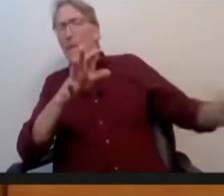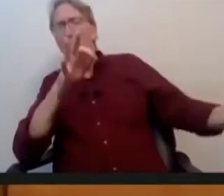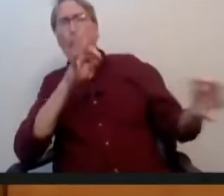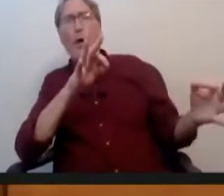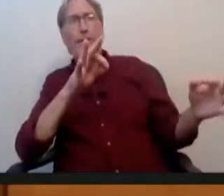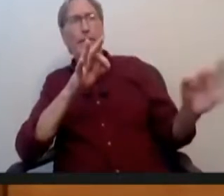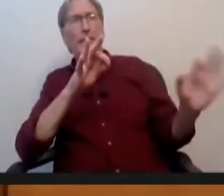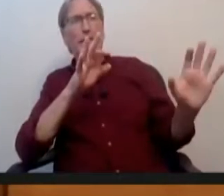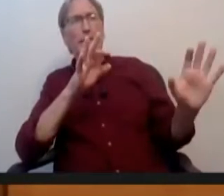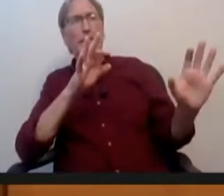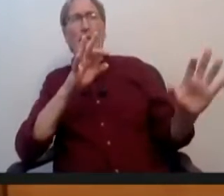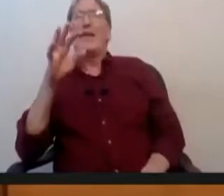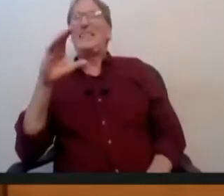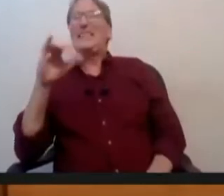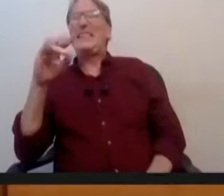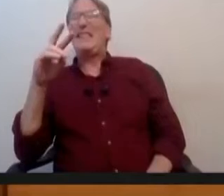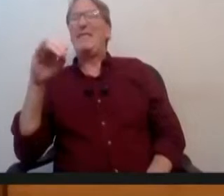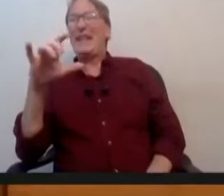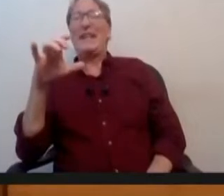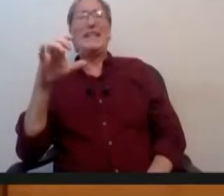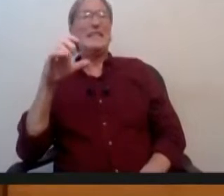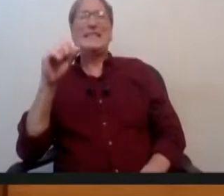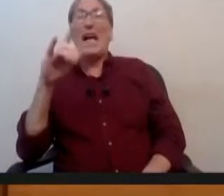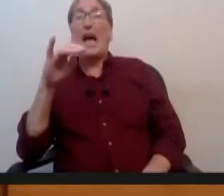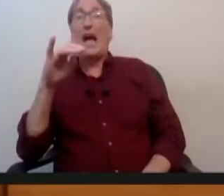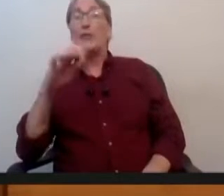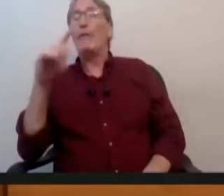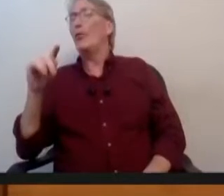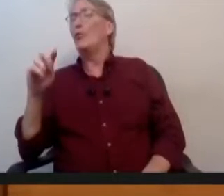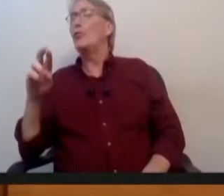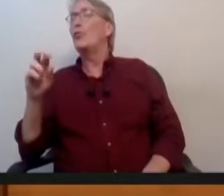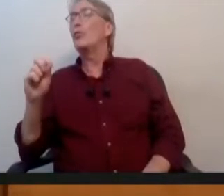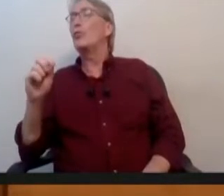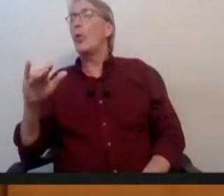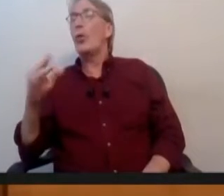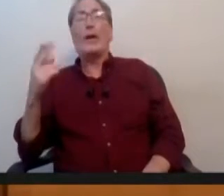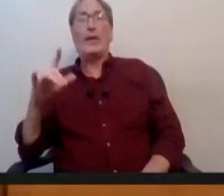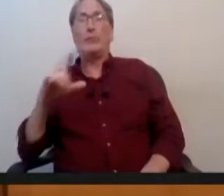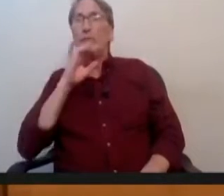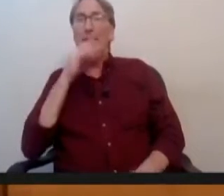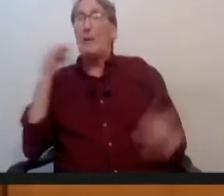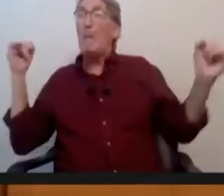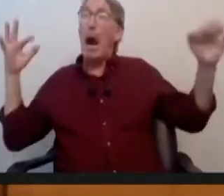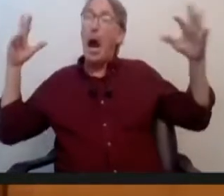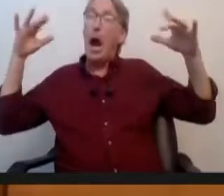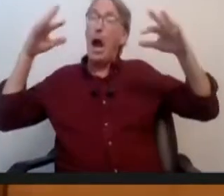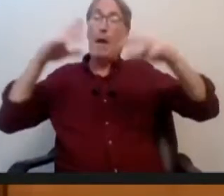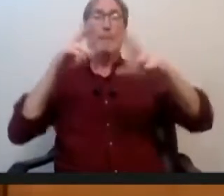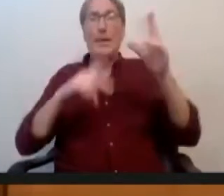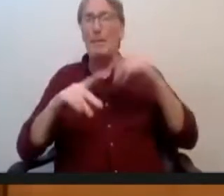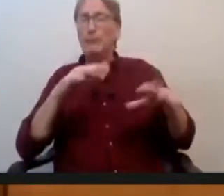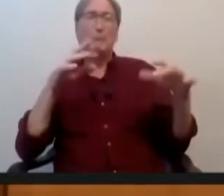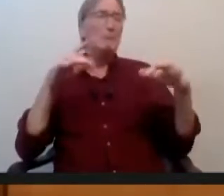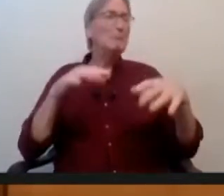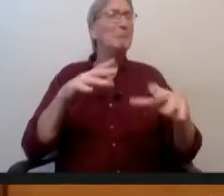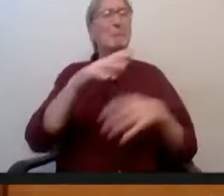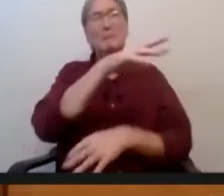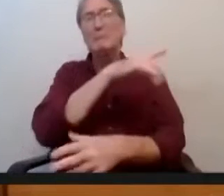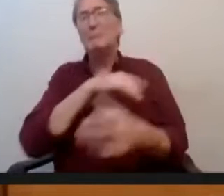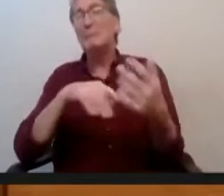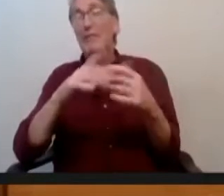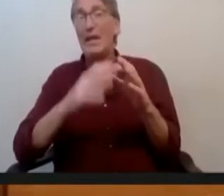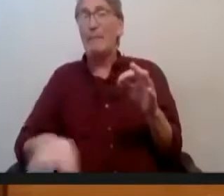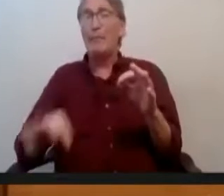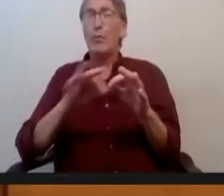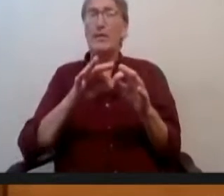Troy Hill, and its location is at the heart of the neighborhood, has allowed to serve as a central gathering space, an important community